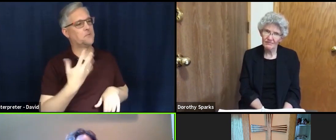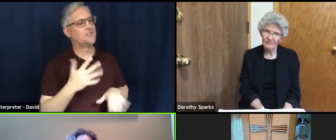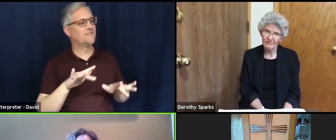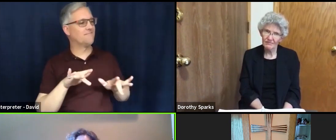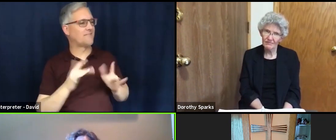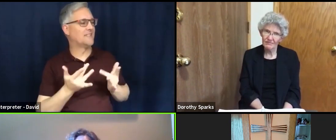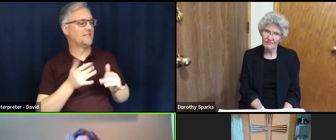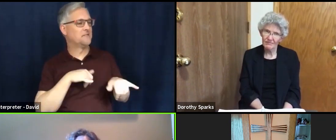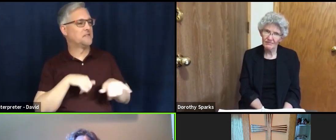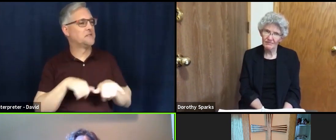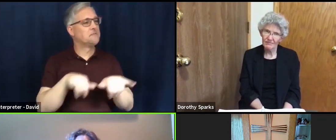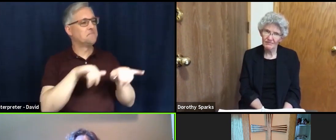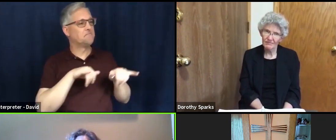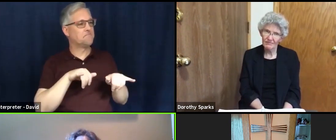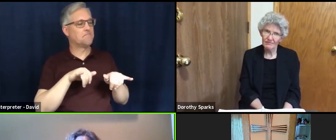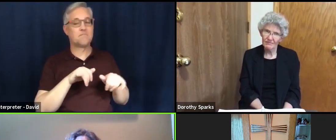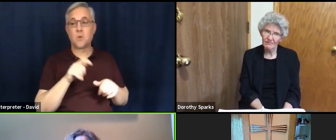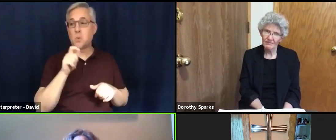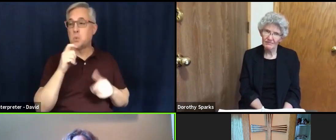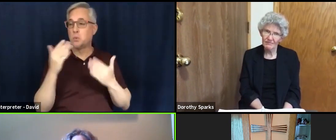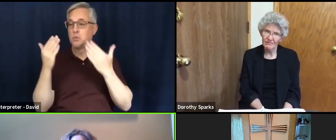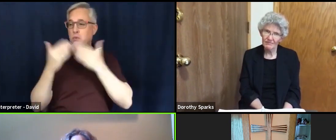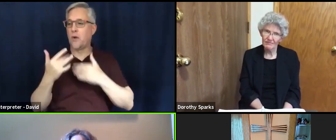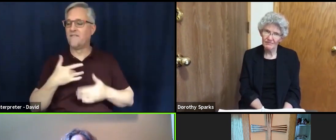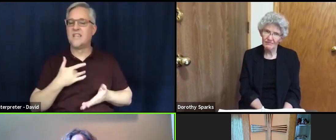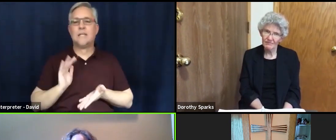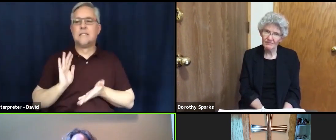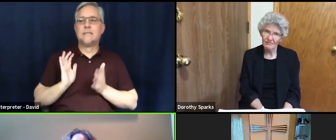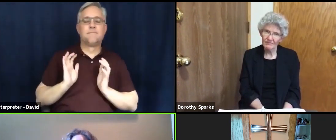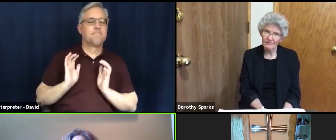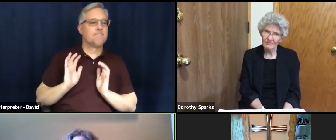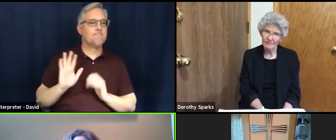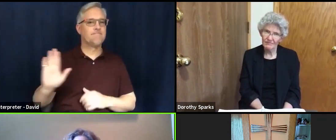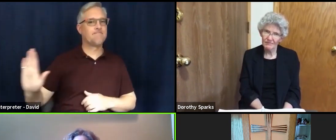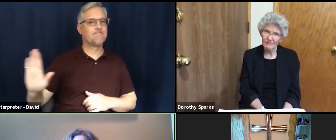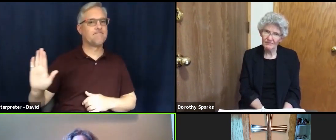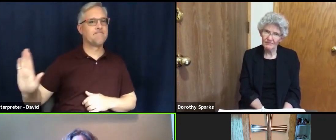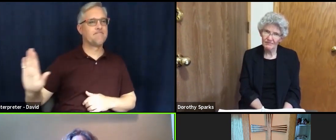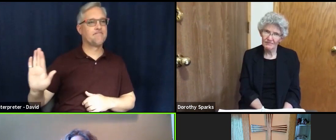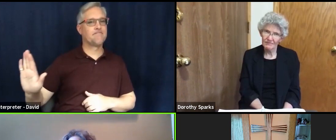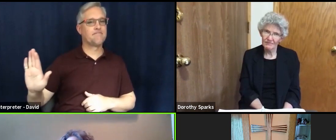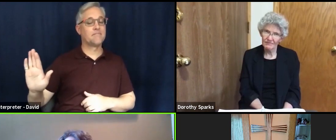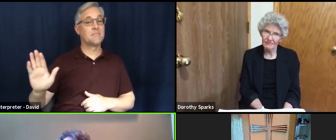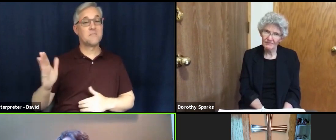Maybe we don't recognize those preferences, but we have them.